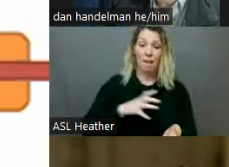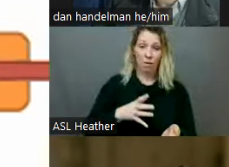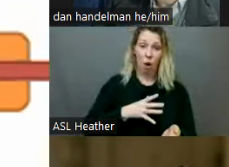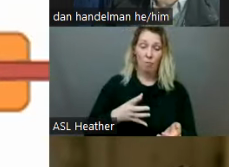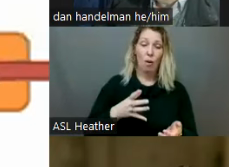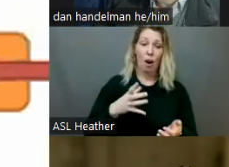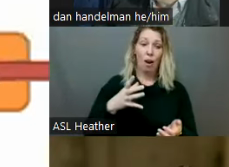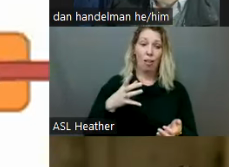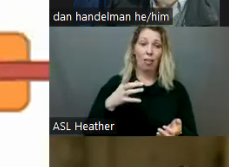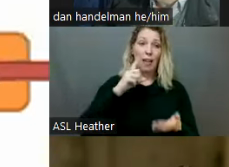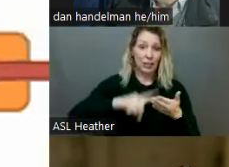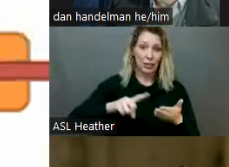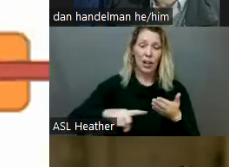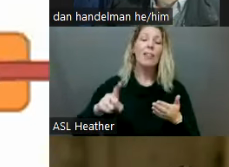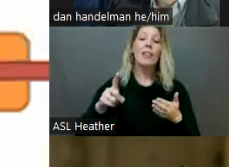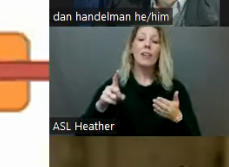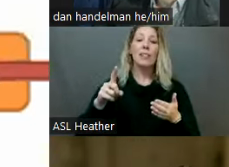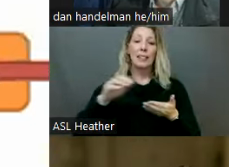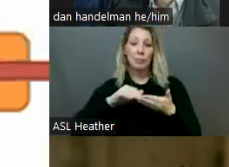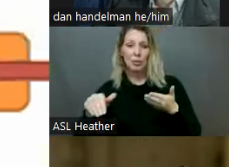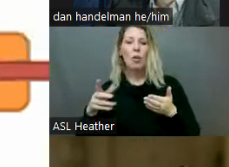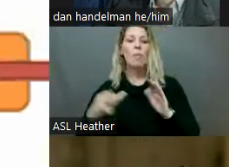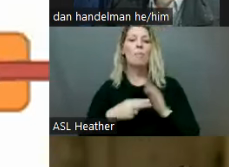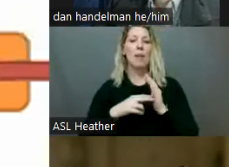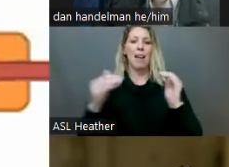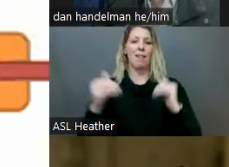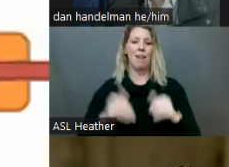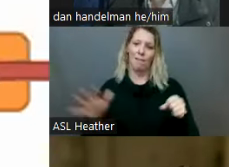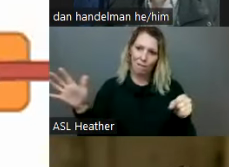will go to full investigation, which is the purple section.